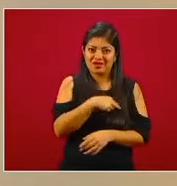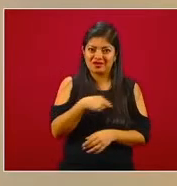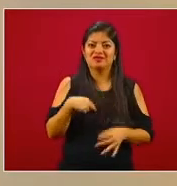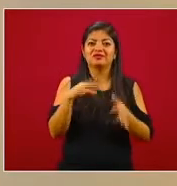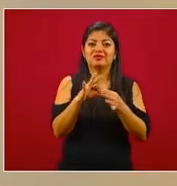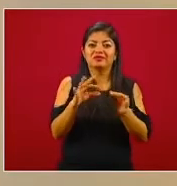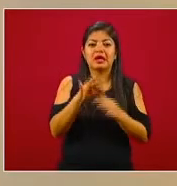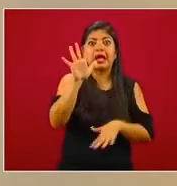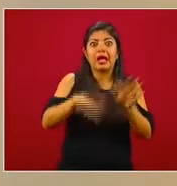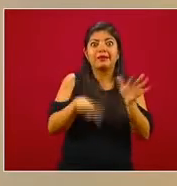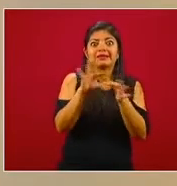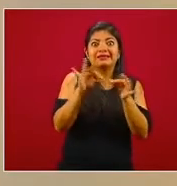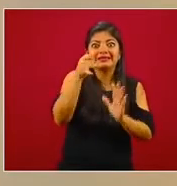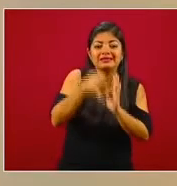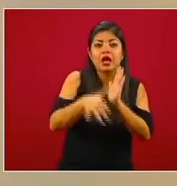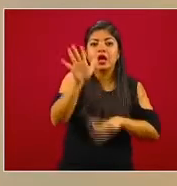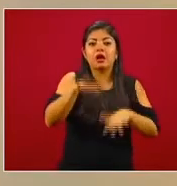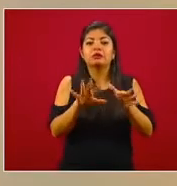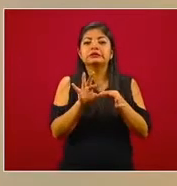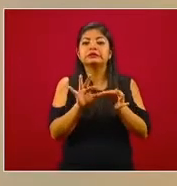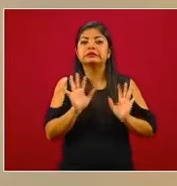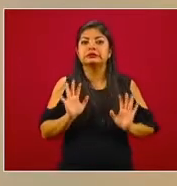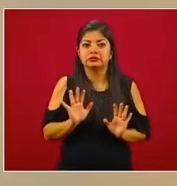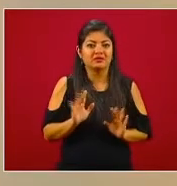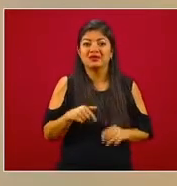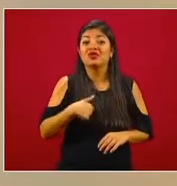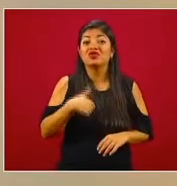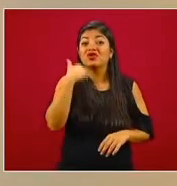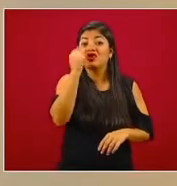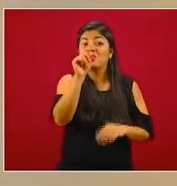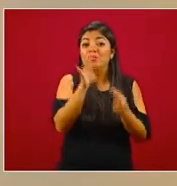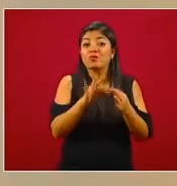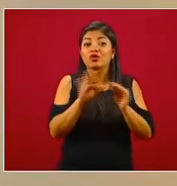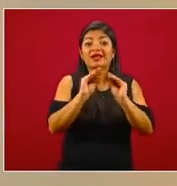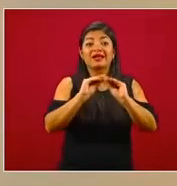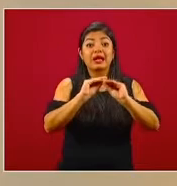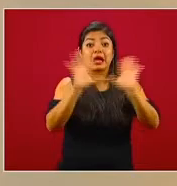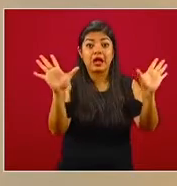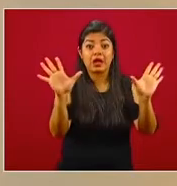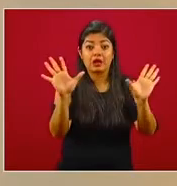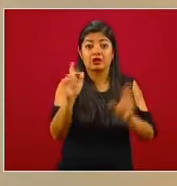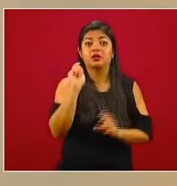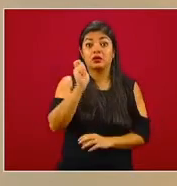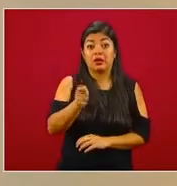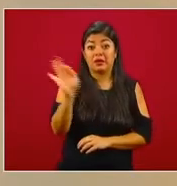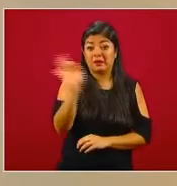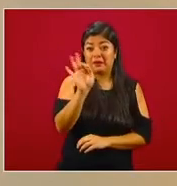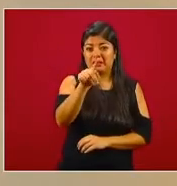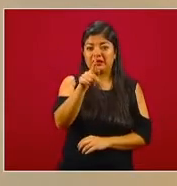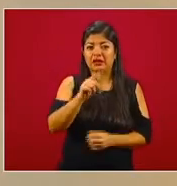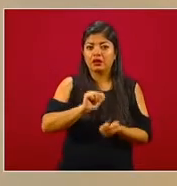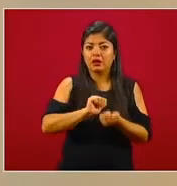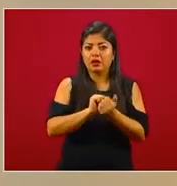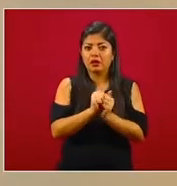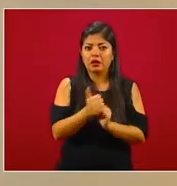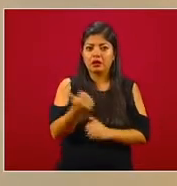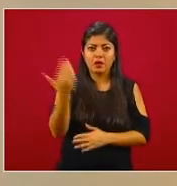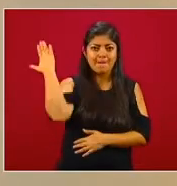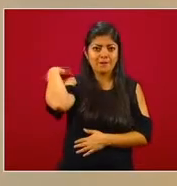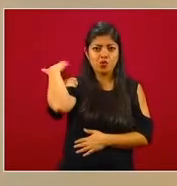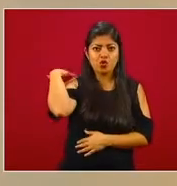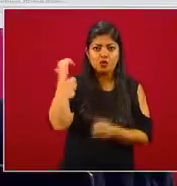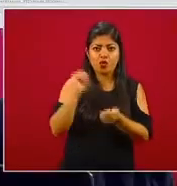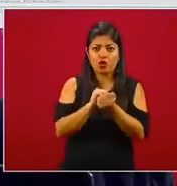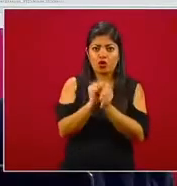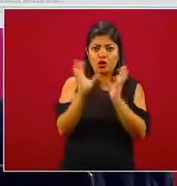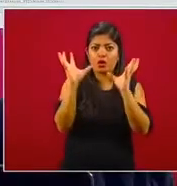mayor o con recovery menor process detalle, for the pero lungs. queremos que We have quede clara explained esa this idea. either at higher or smaller Si una detail, but persona empieza a we tener want this deterioro idea to be de la perfectly función clear.